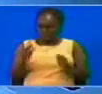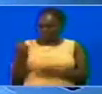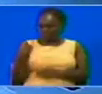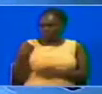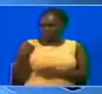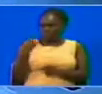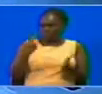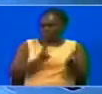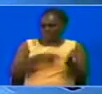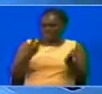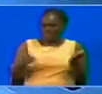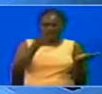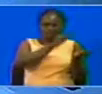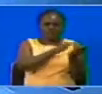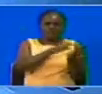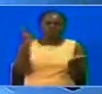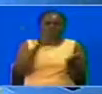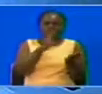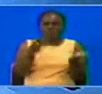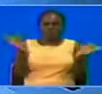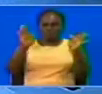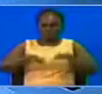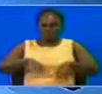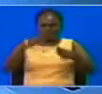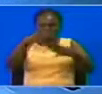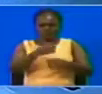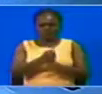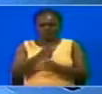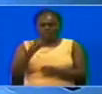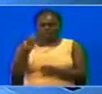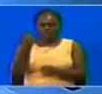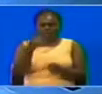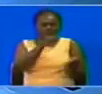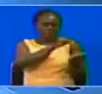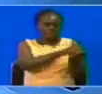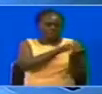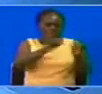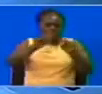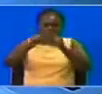bank failures that threaten to crush the confidence in Kenya's banking system.